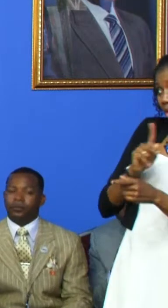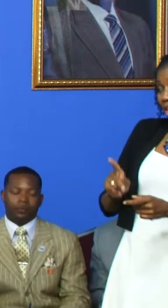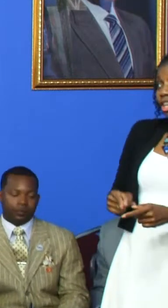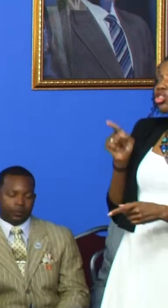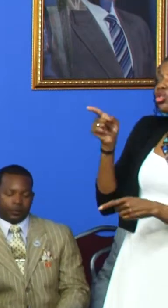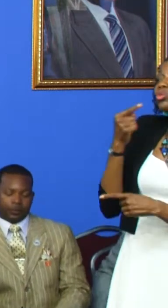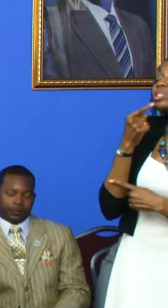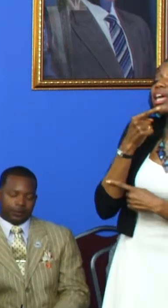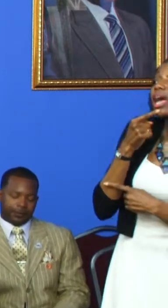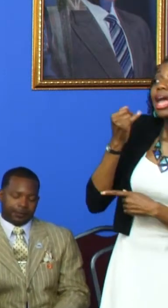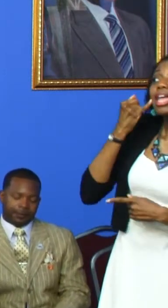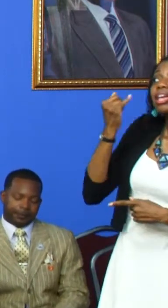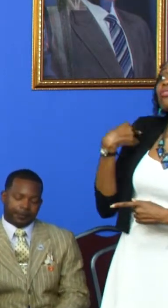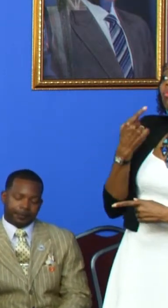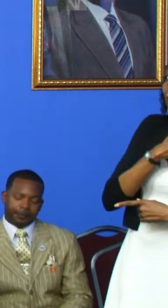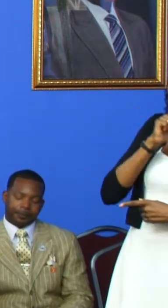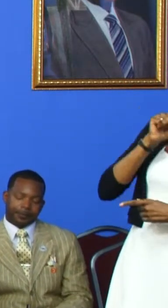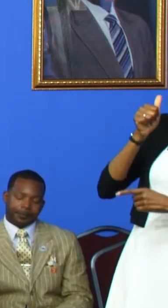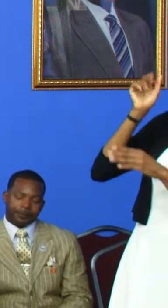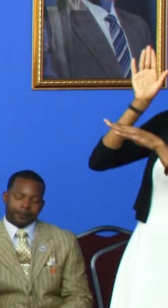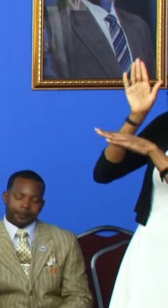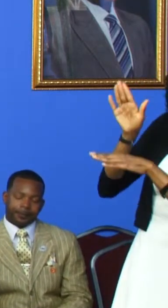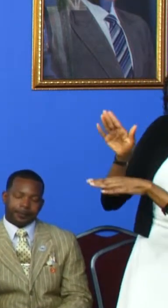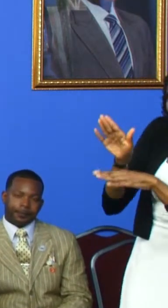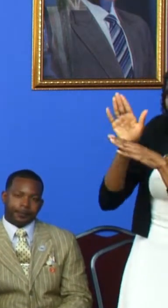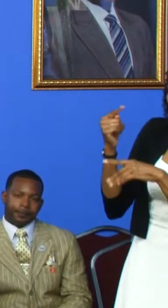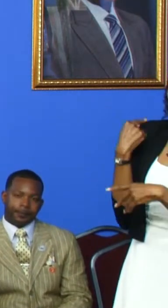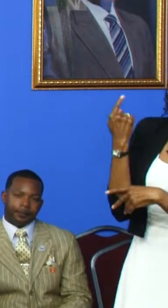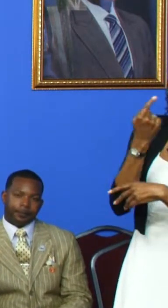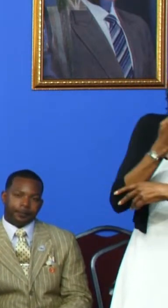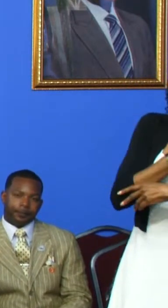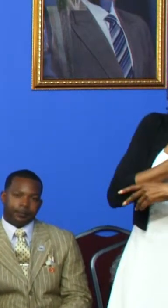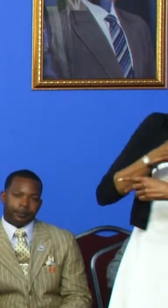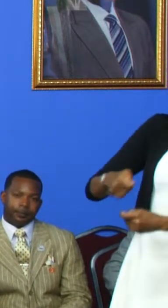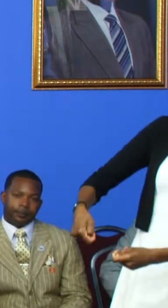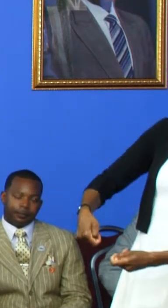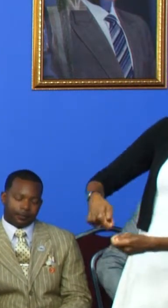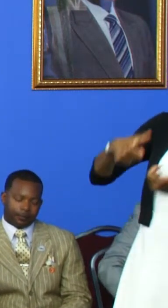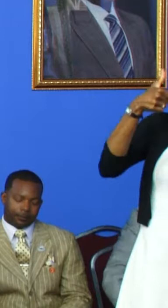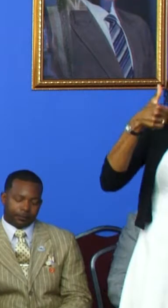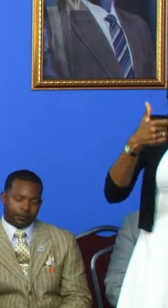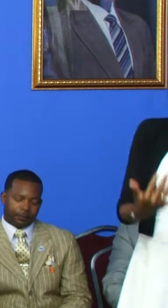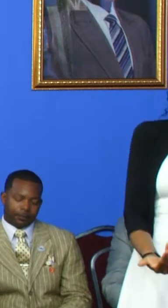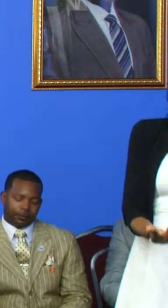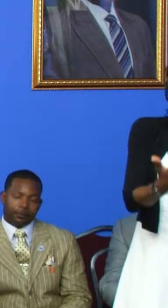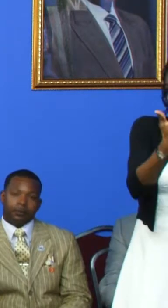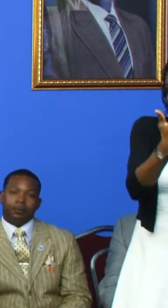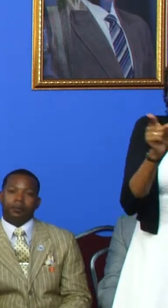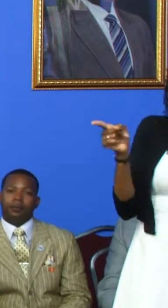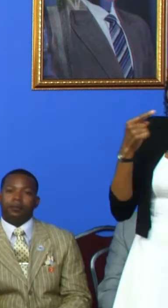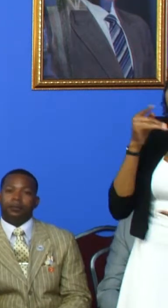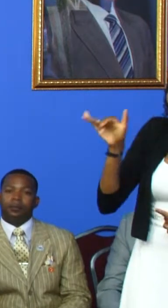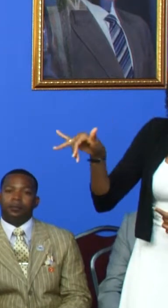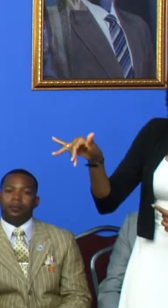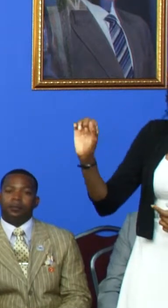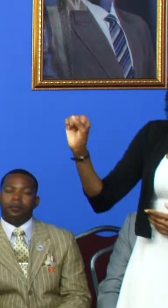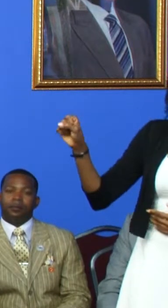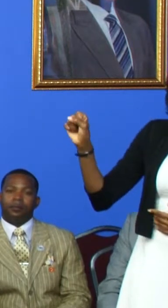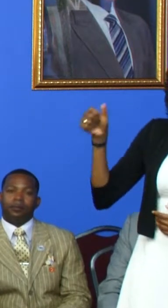bow, that we'd be thrown in the fiery furnace.